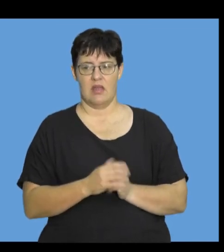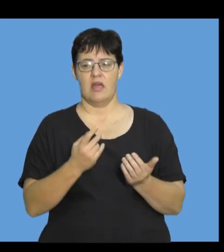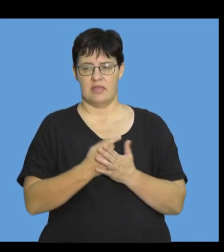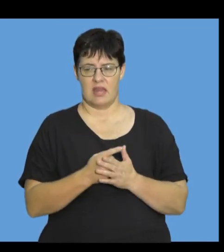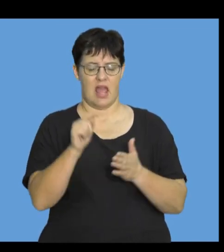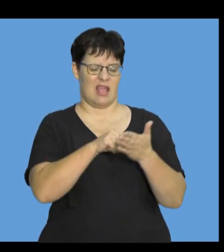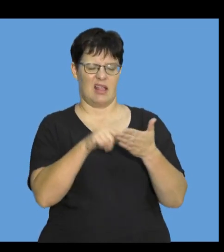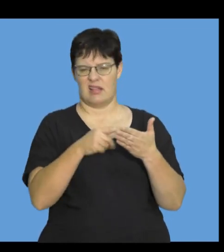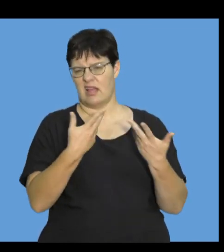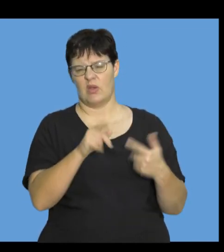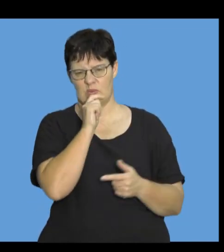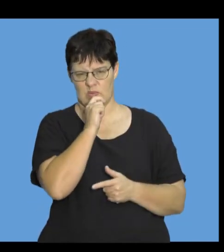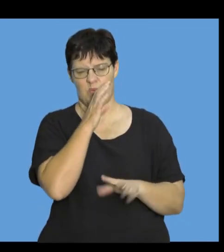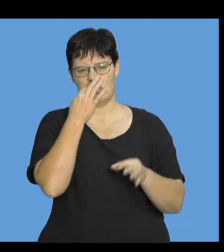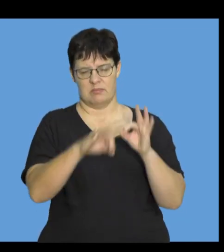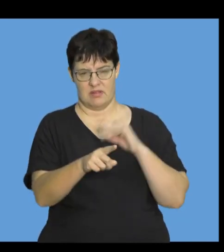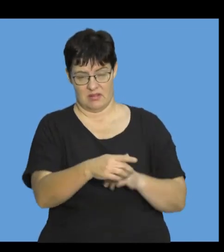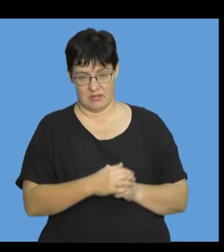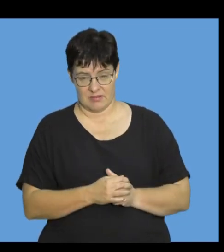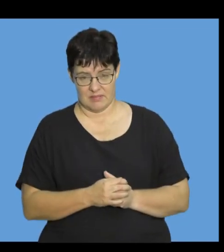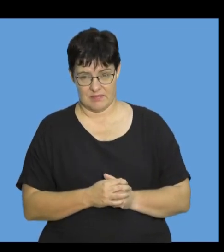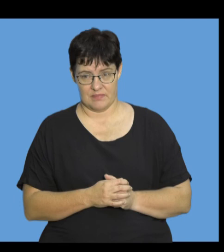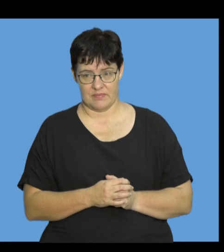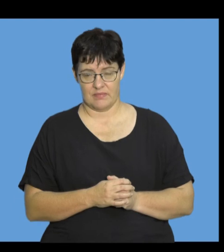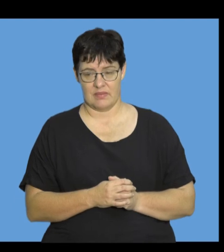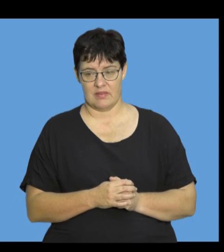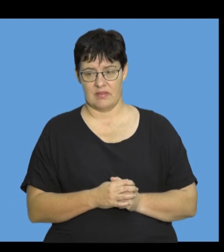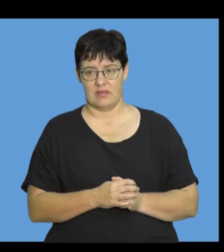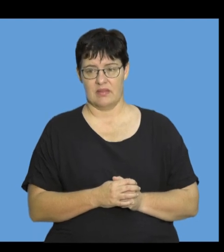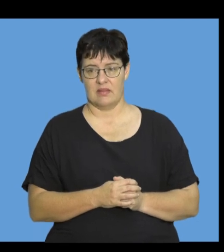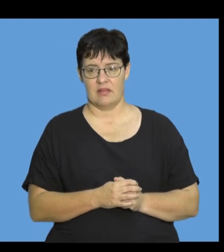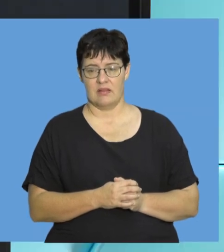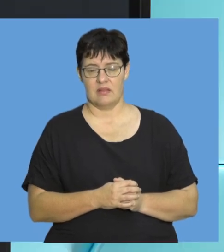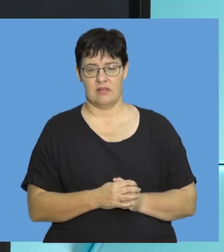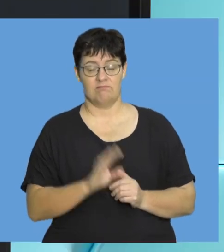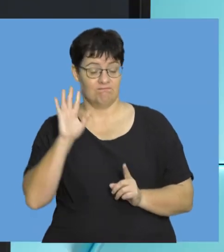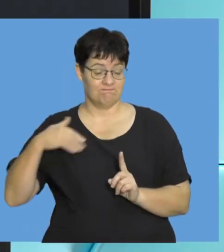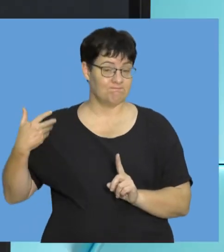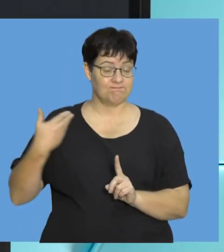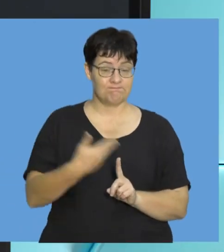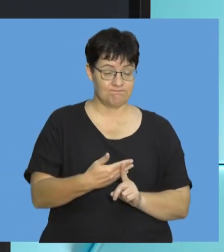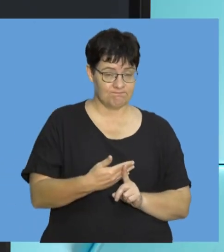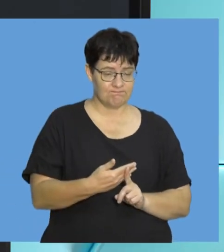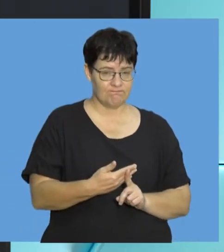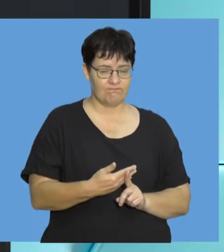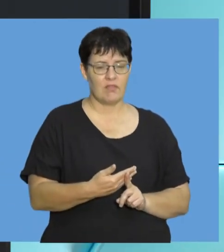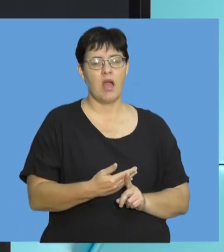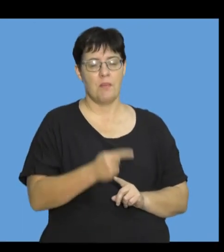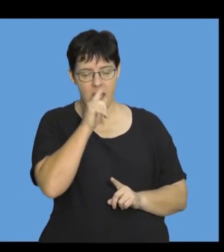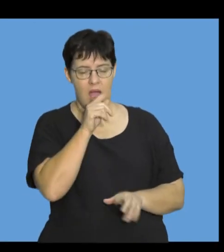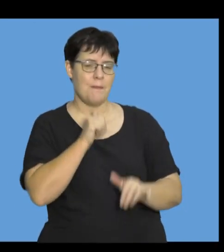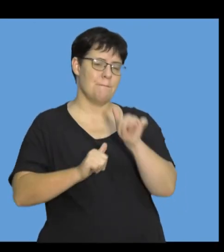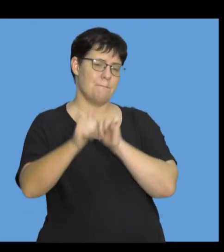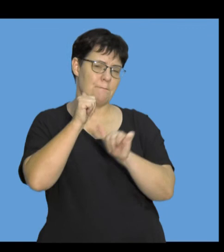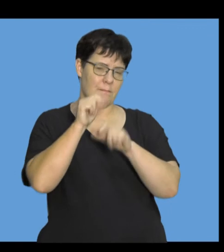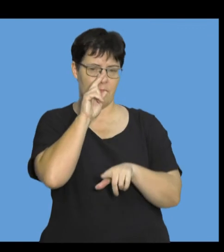I know you can then press your calculator and simplify this. Now, so far, guys, what I